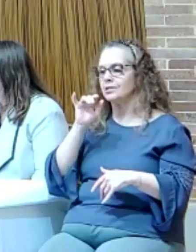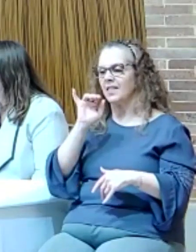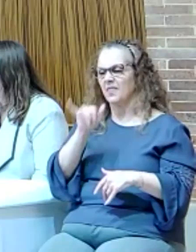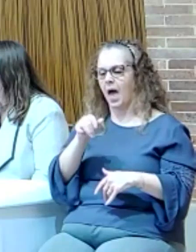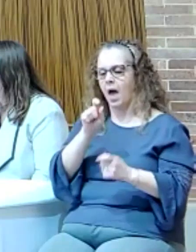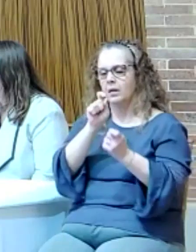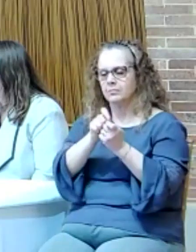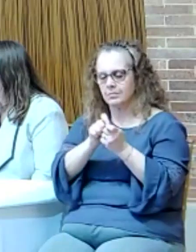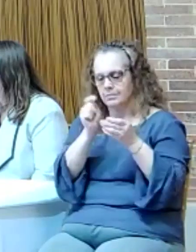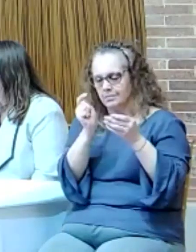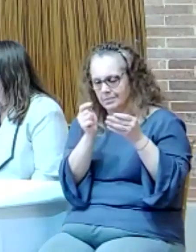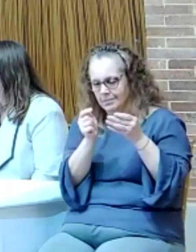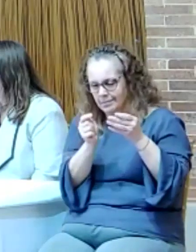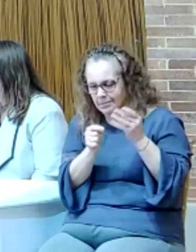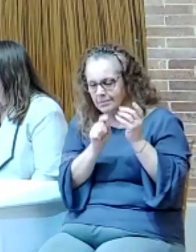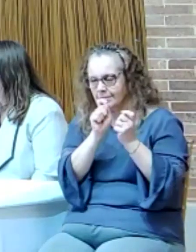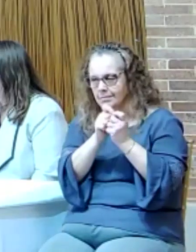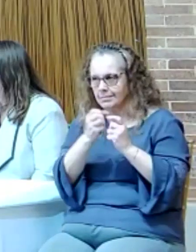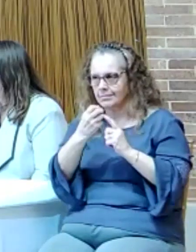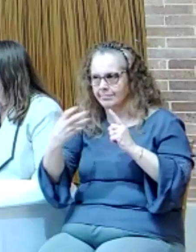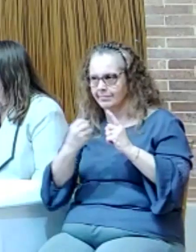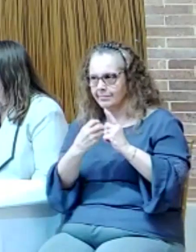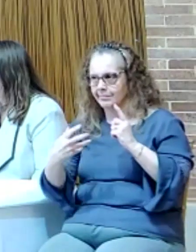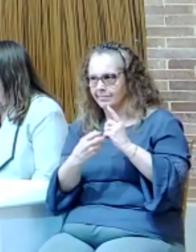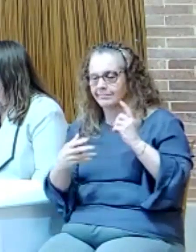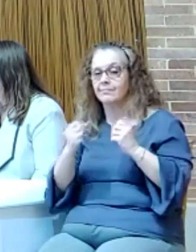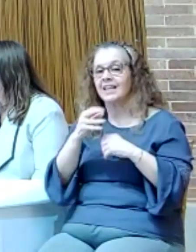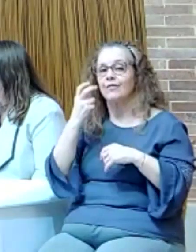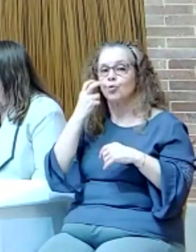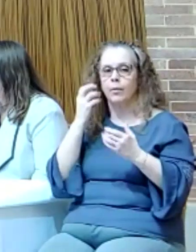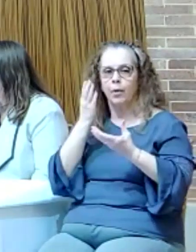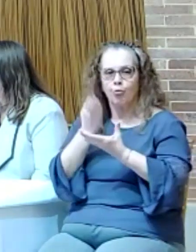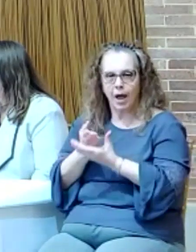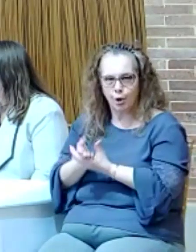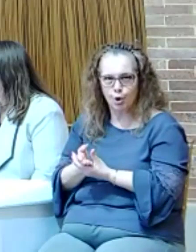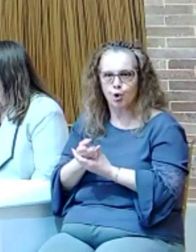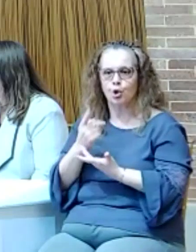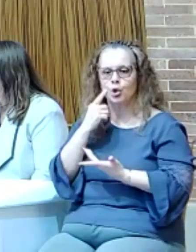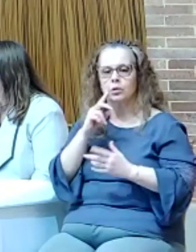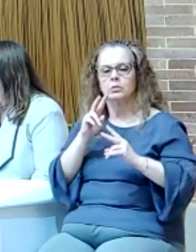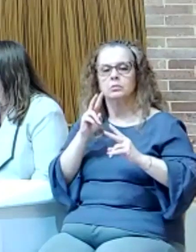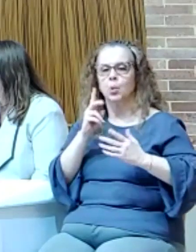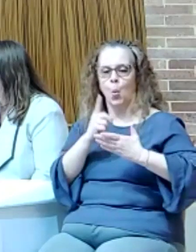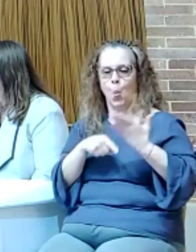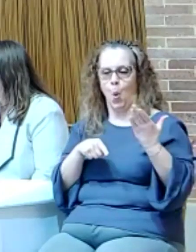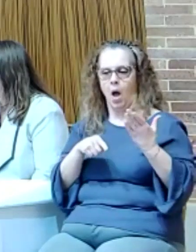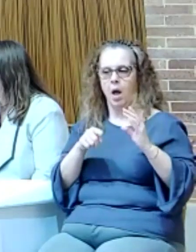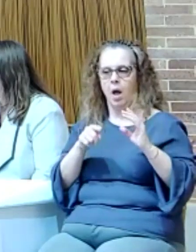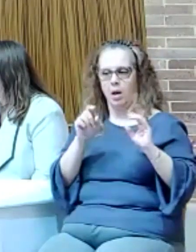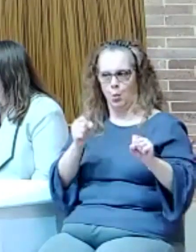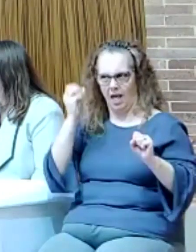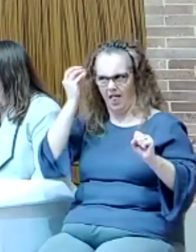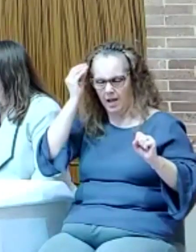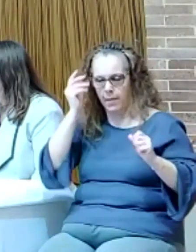criteria as to if a criminal record is going to be taken into account what to consider and how to